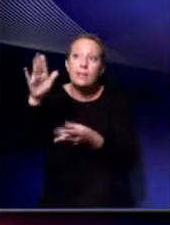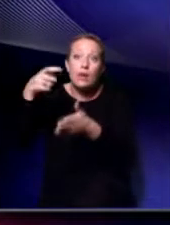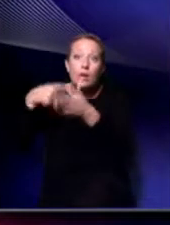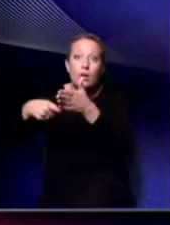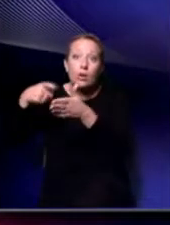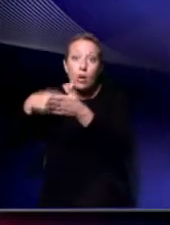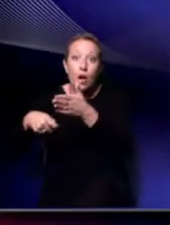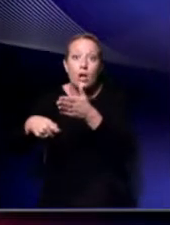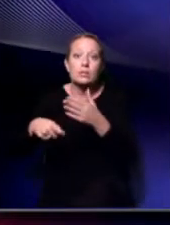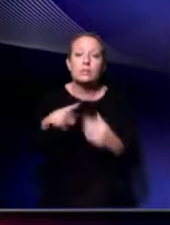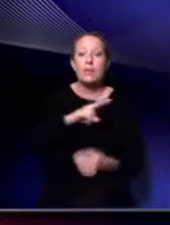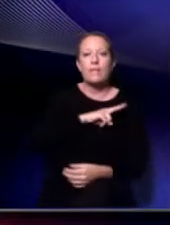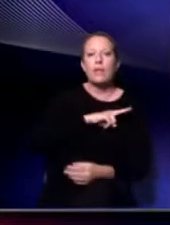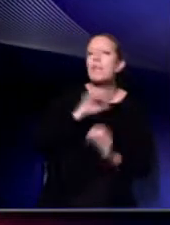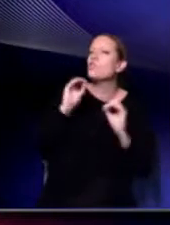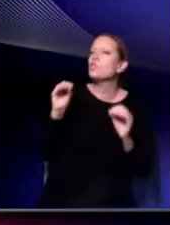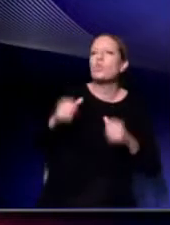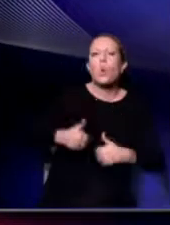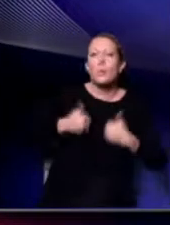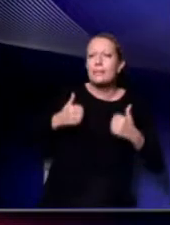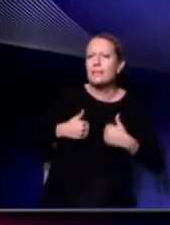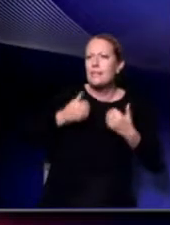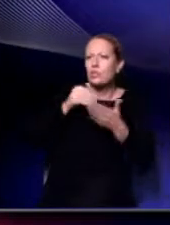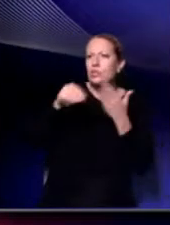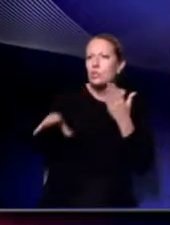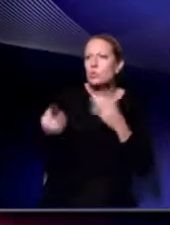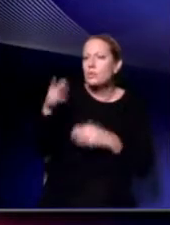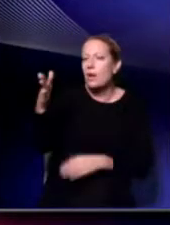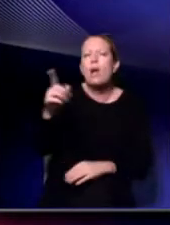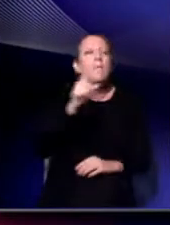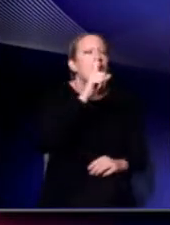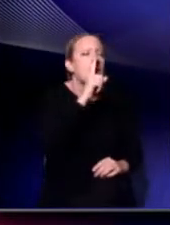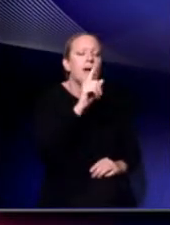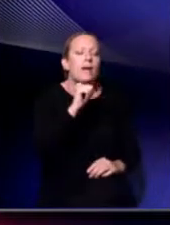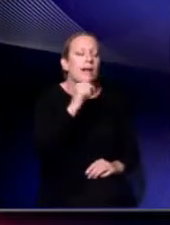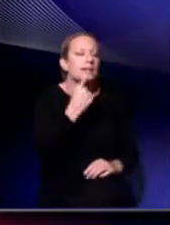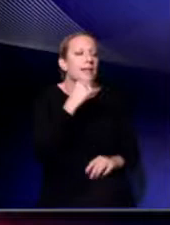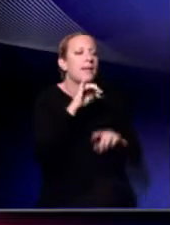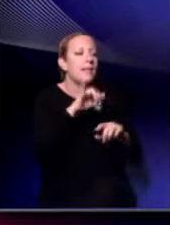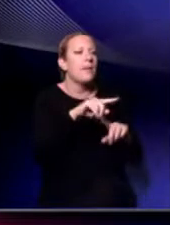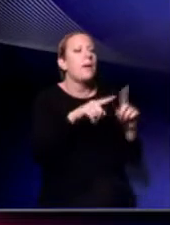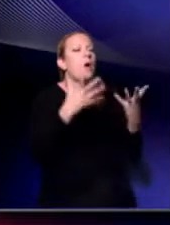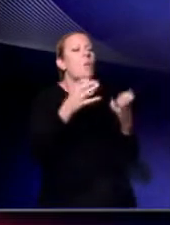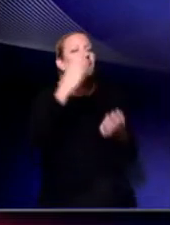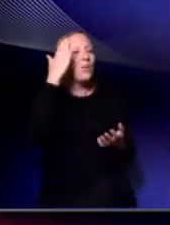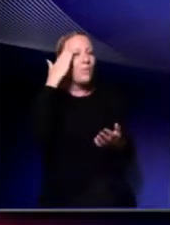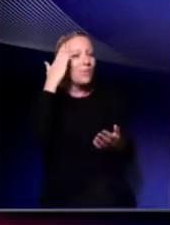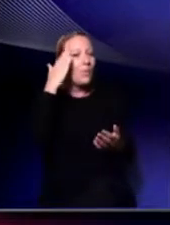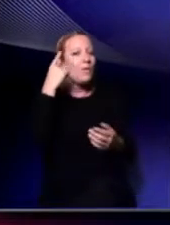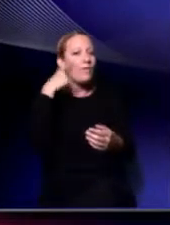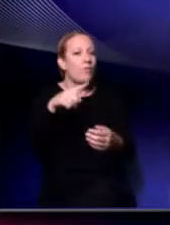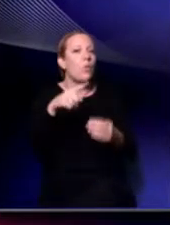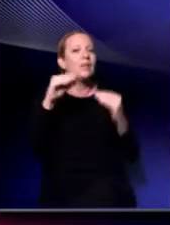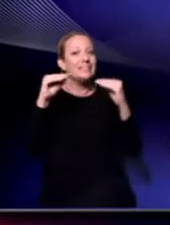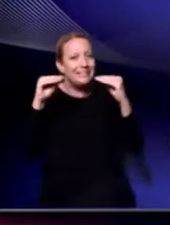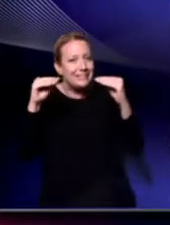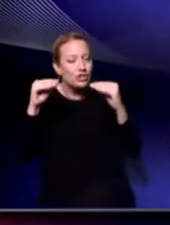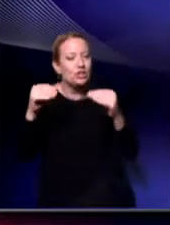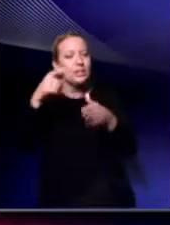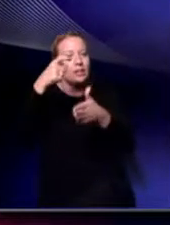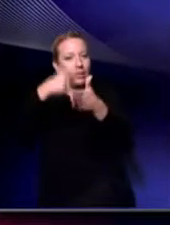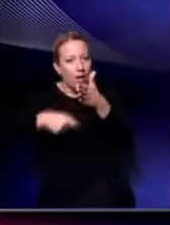are no residential children there. no, I'm not saying there is. I'm saying that if we can take a look at the educational costs for each group, including the